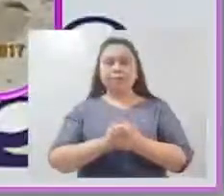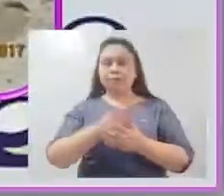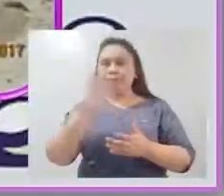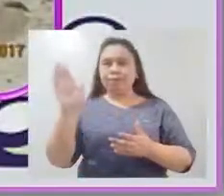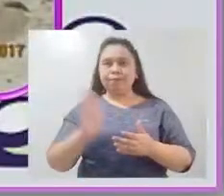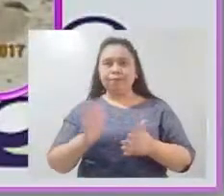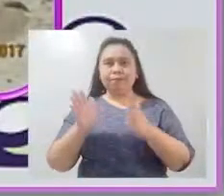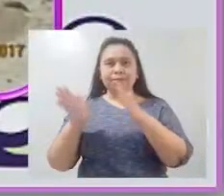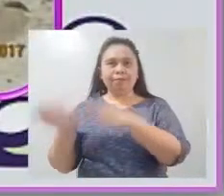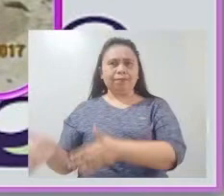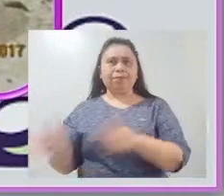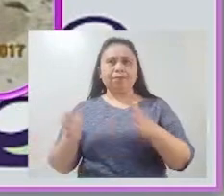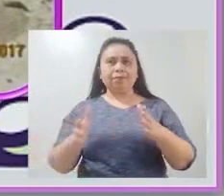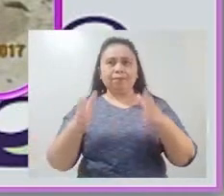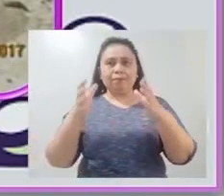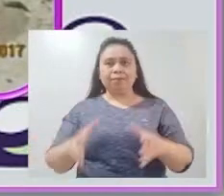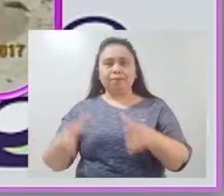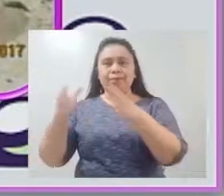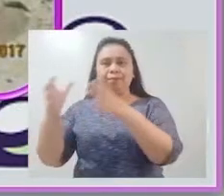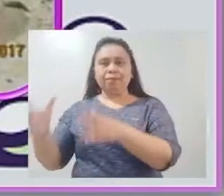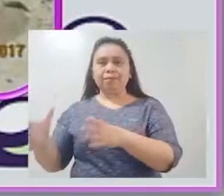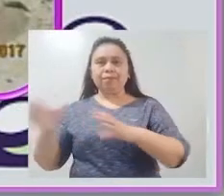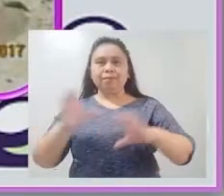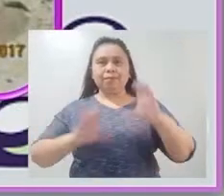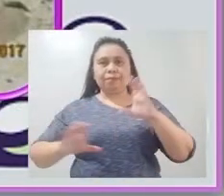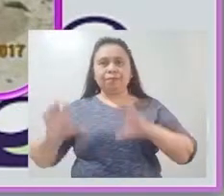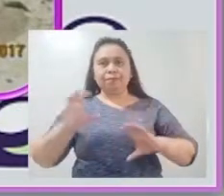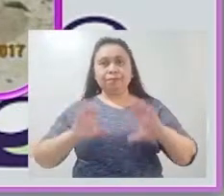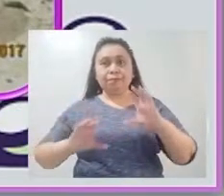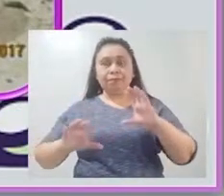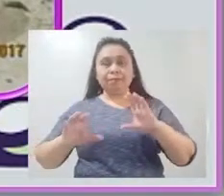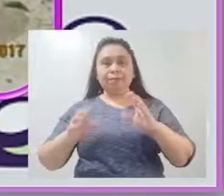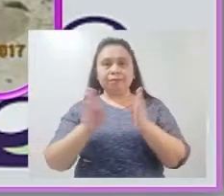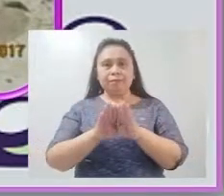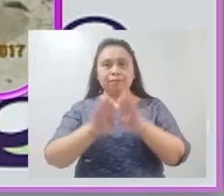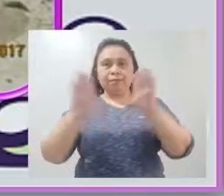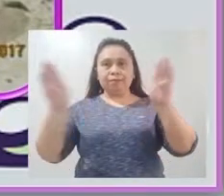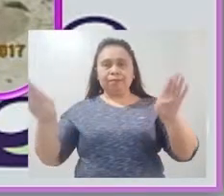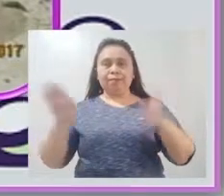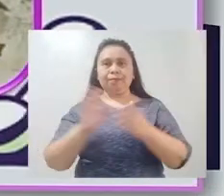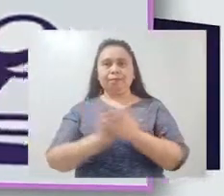11, never leave containers of chemicals open.